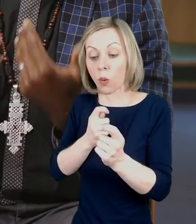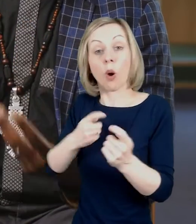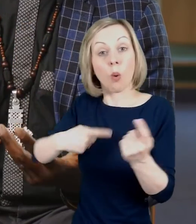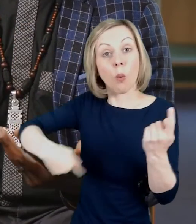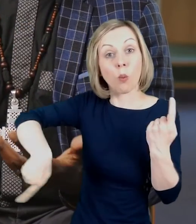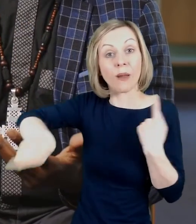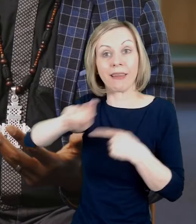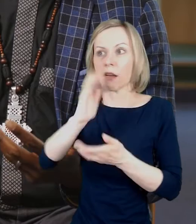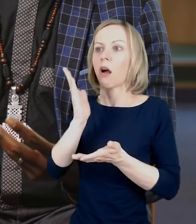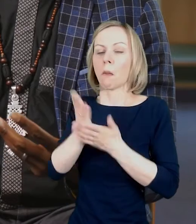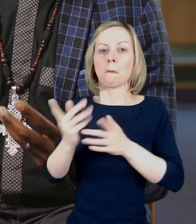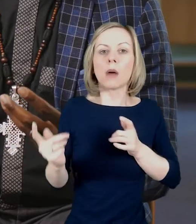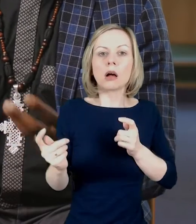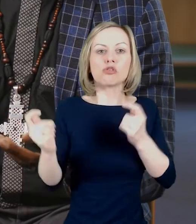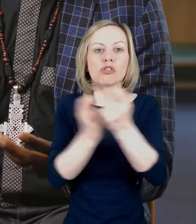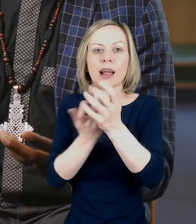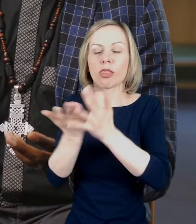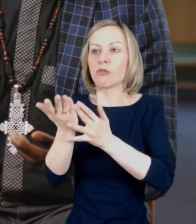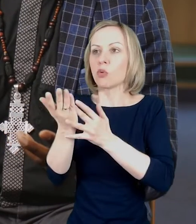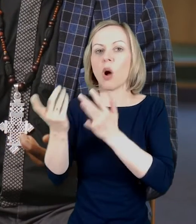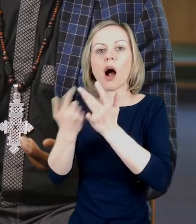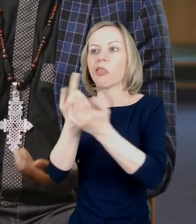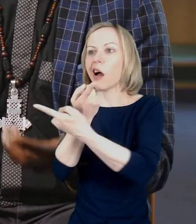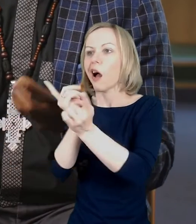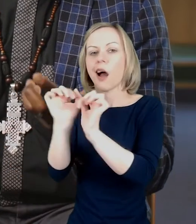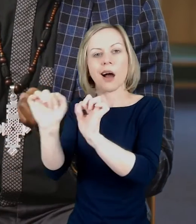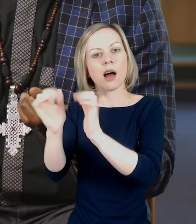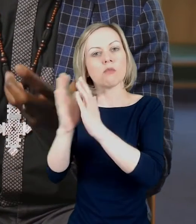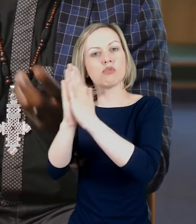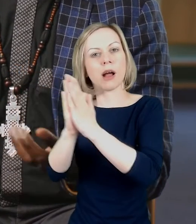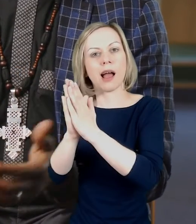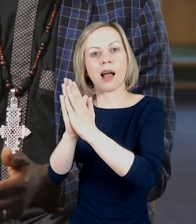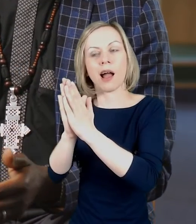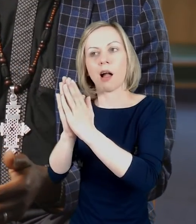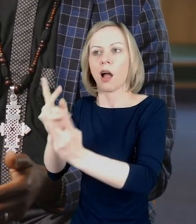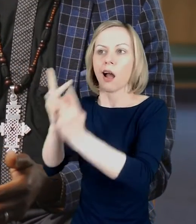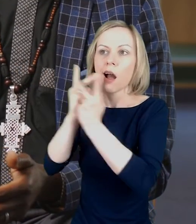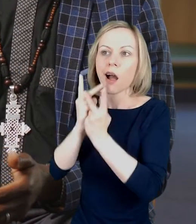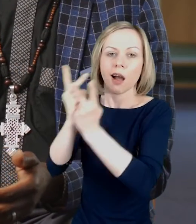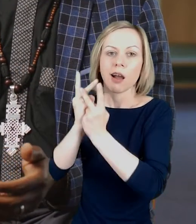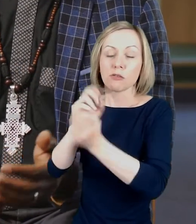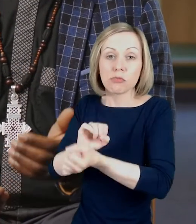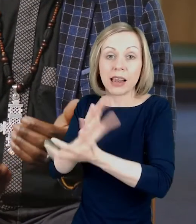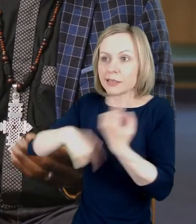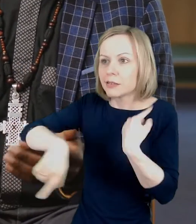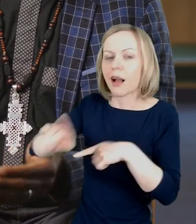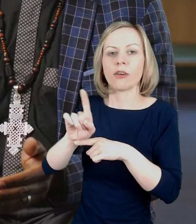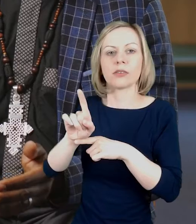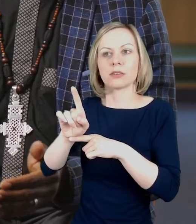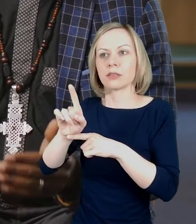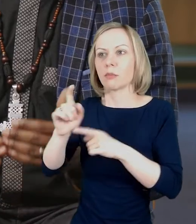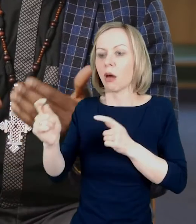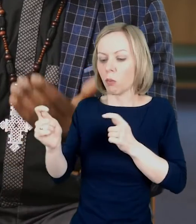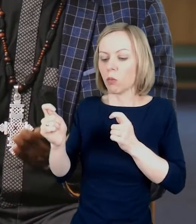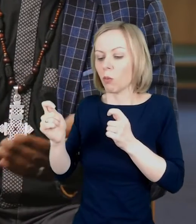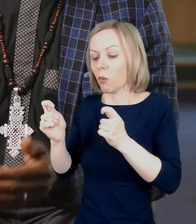who've prayed for us. And their prayers have nurtured us and released us. And we need to trust and believe